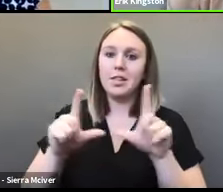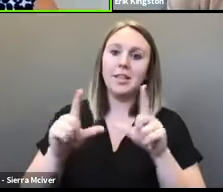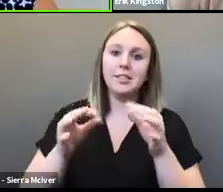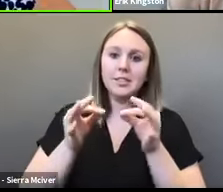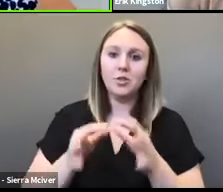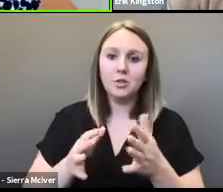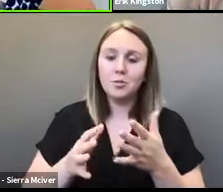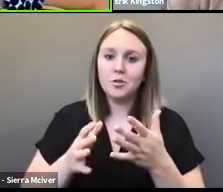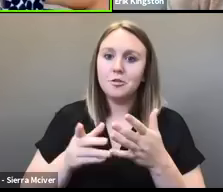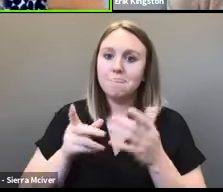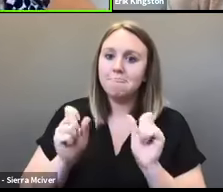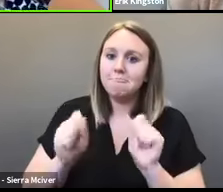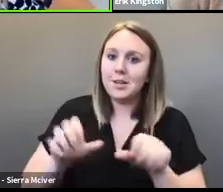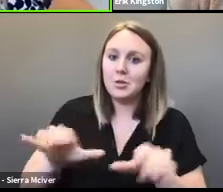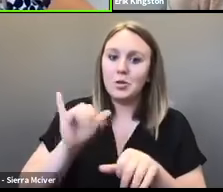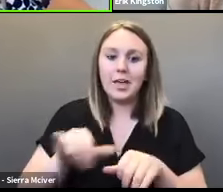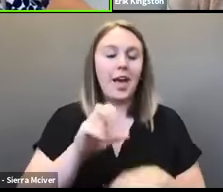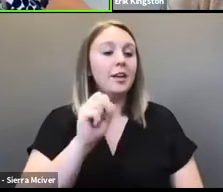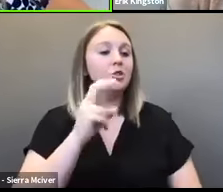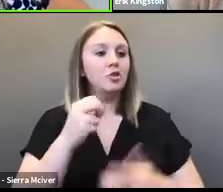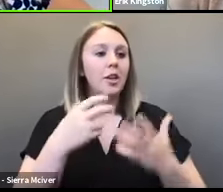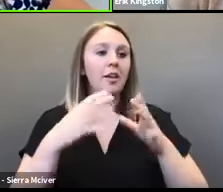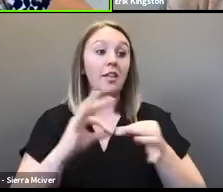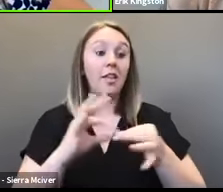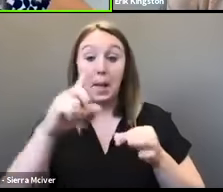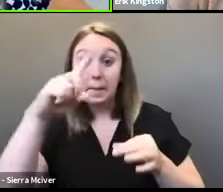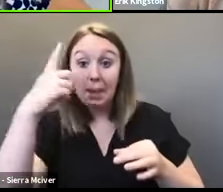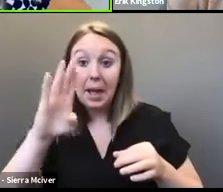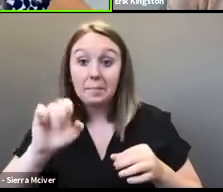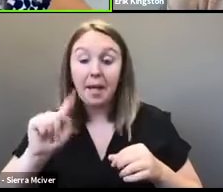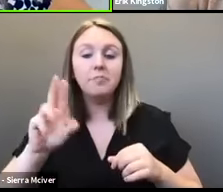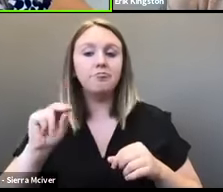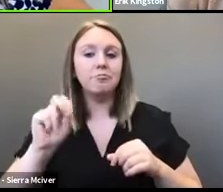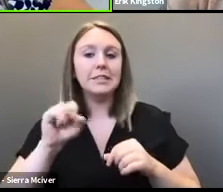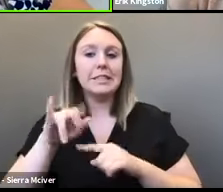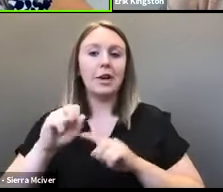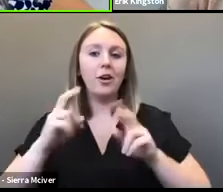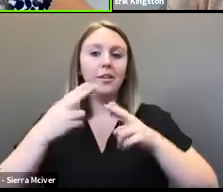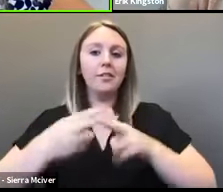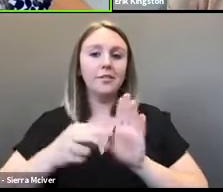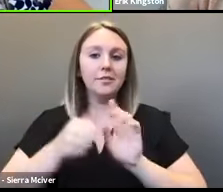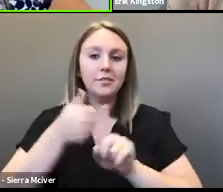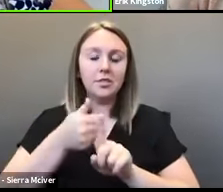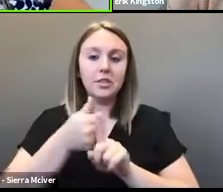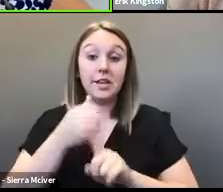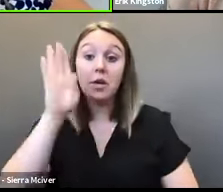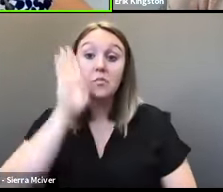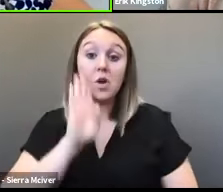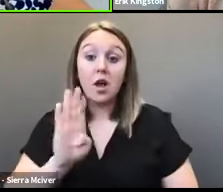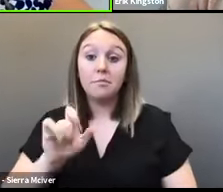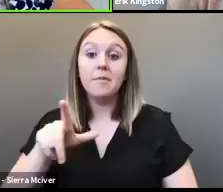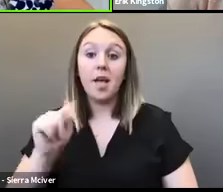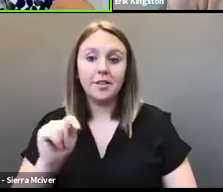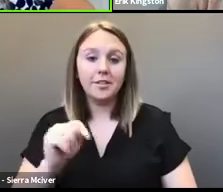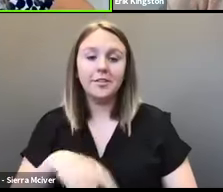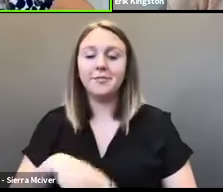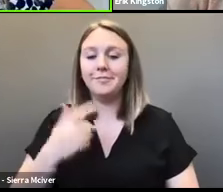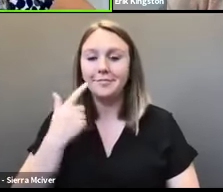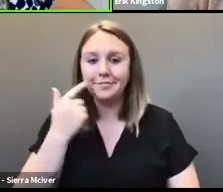so, so Eric, we're here today to not just talk about lunch and fun things, but also,